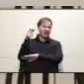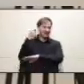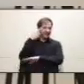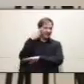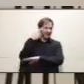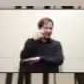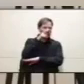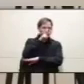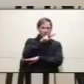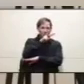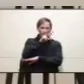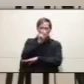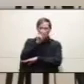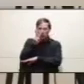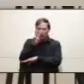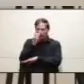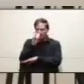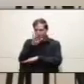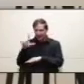202 million.